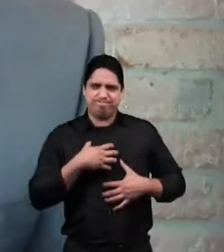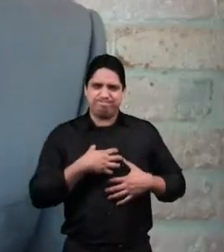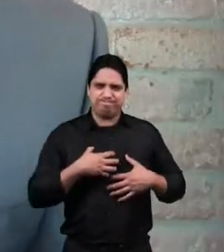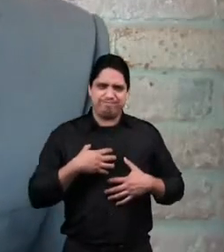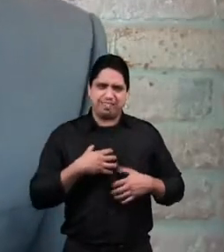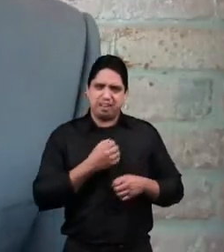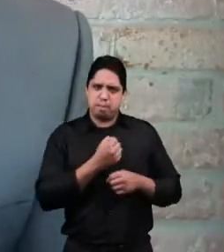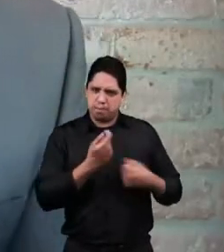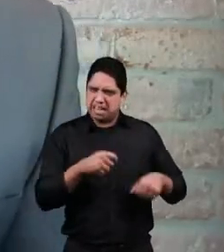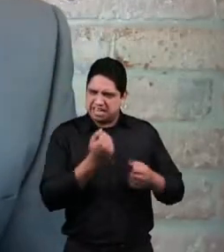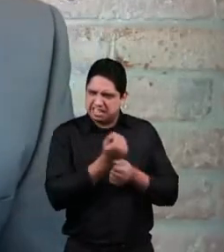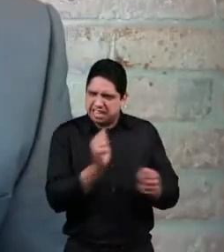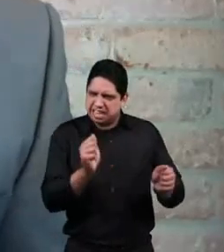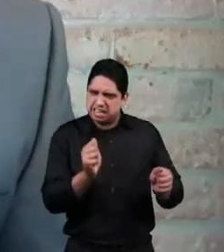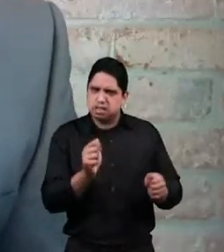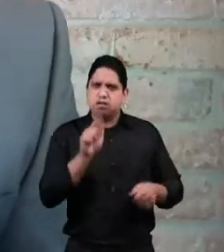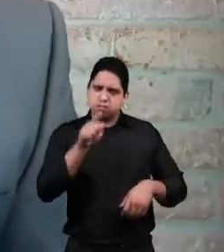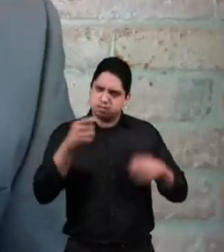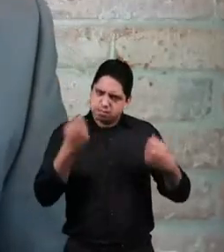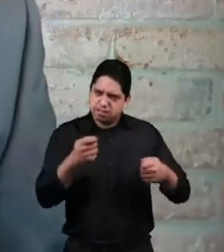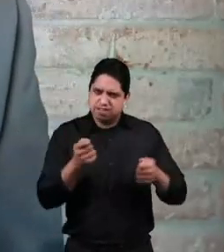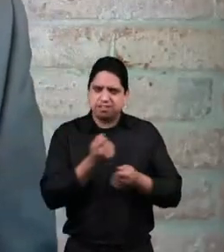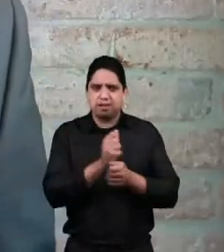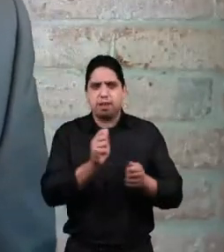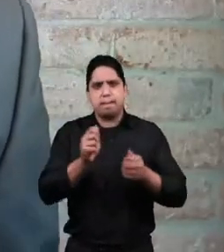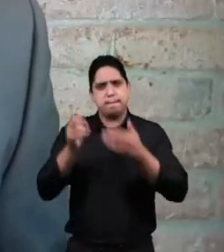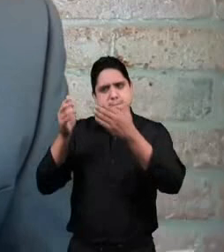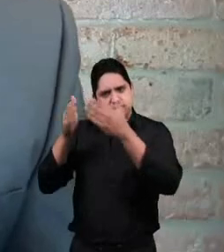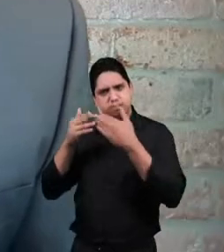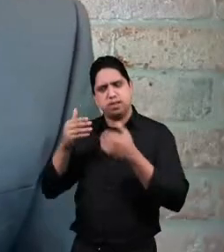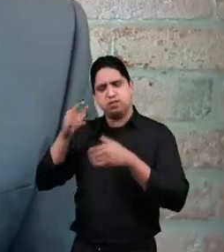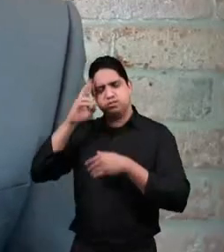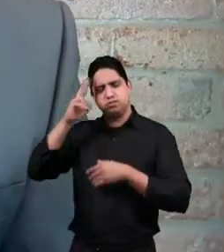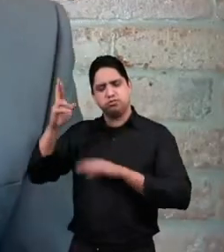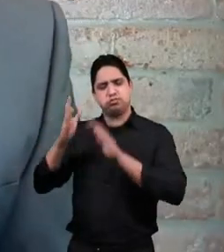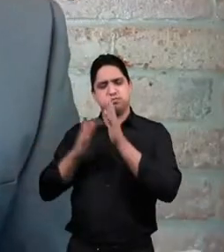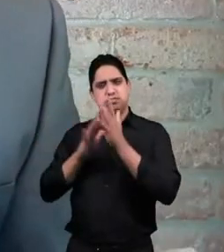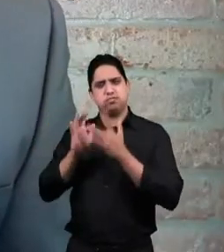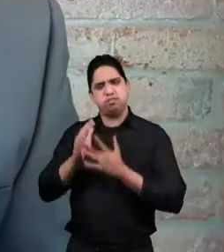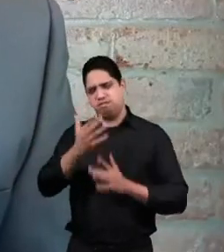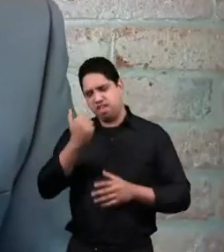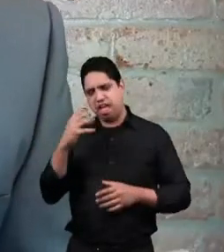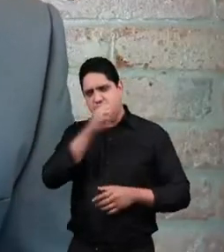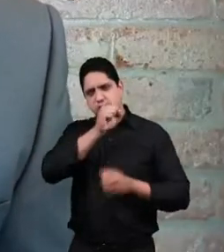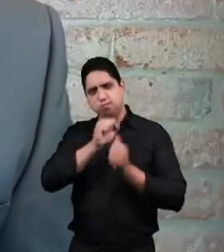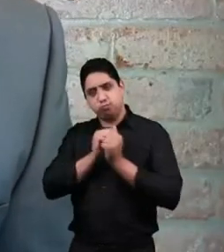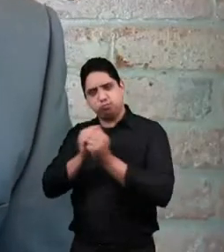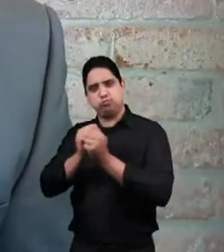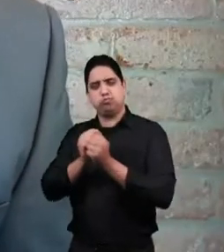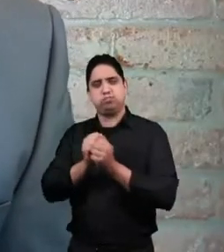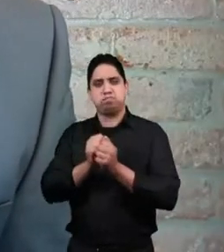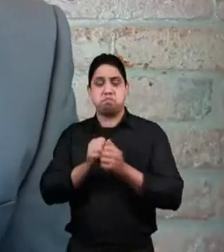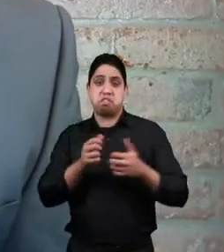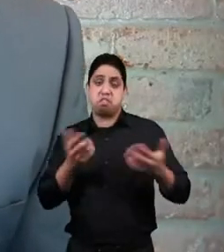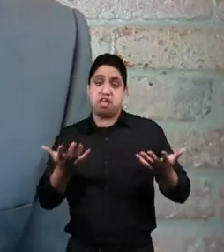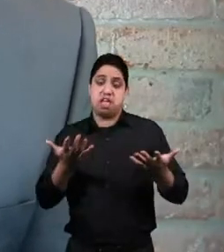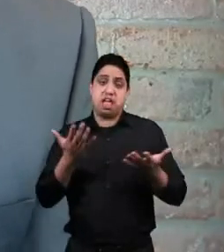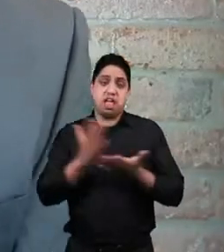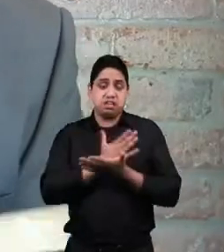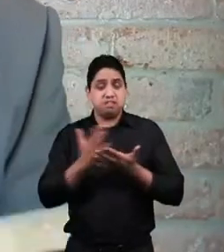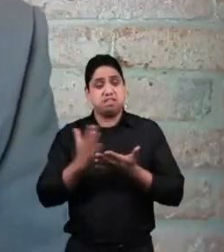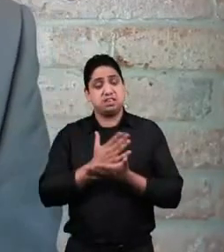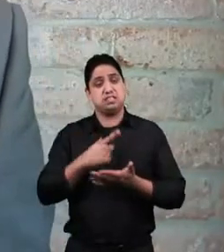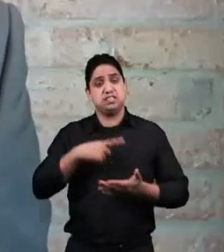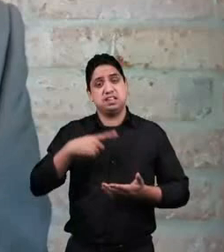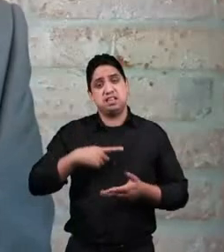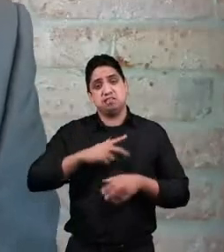We live in times where we must liberate ourselves from that which holds us to this world. I don't know what